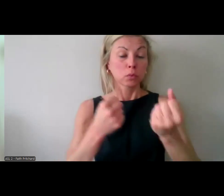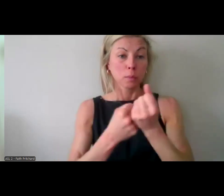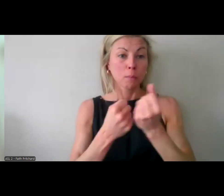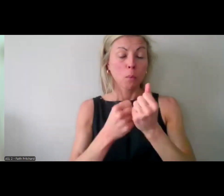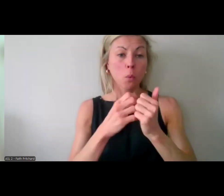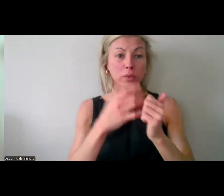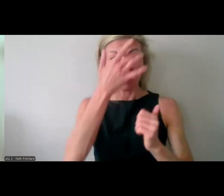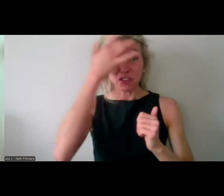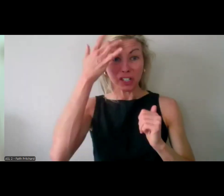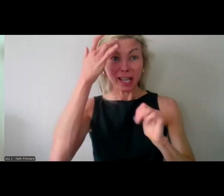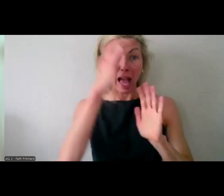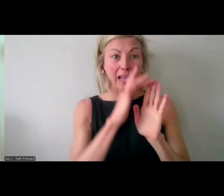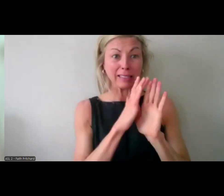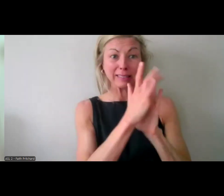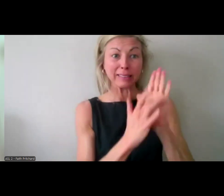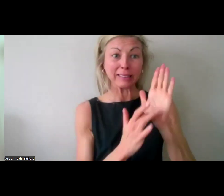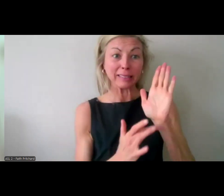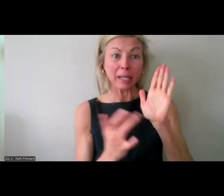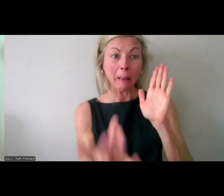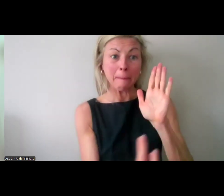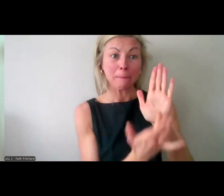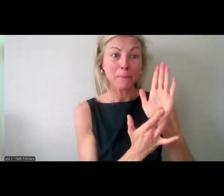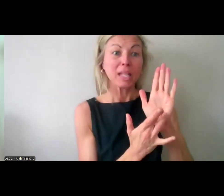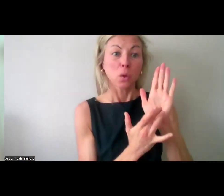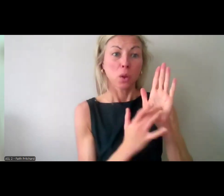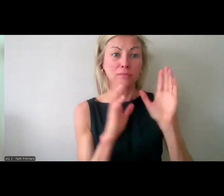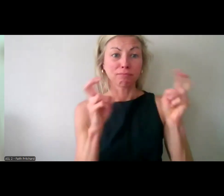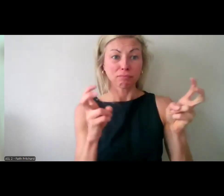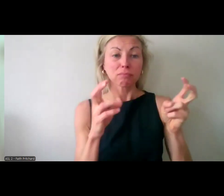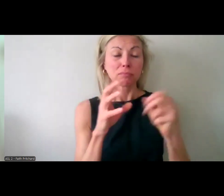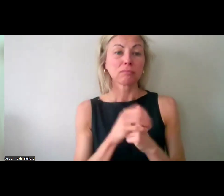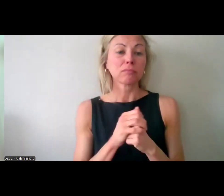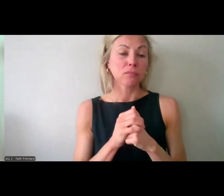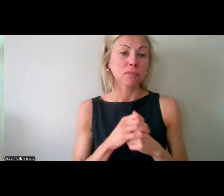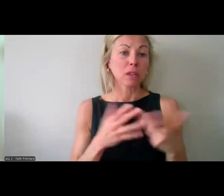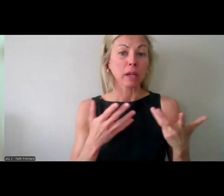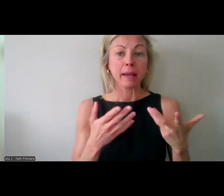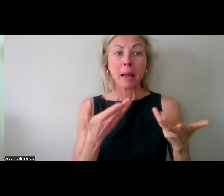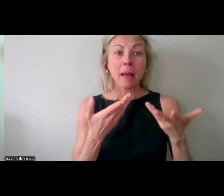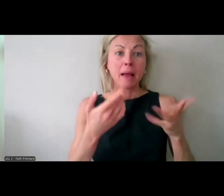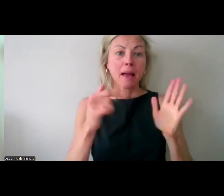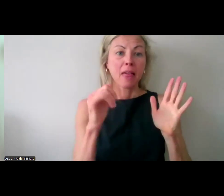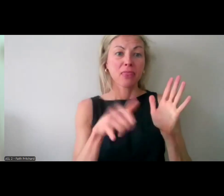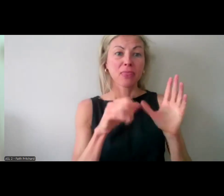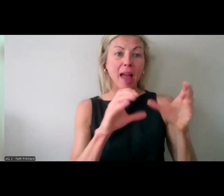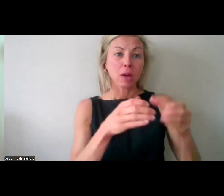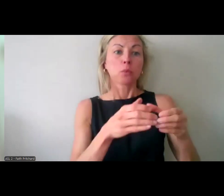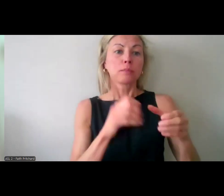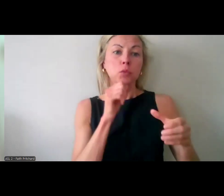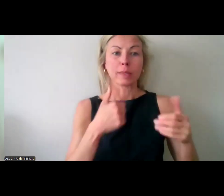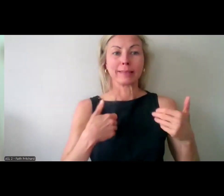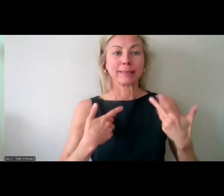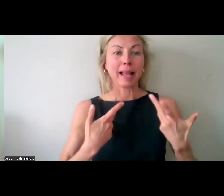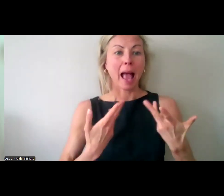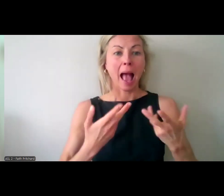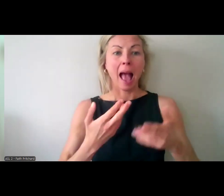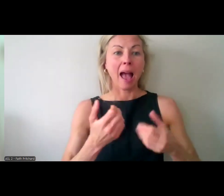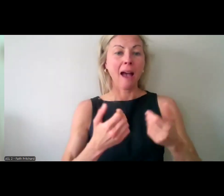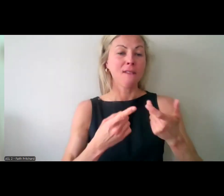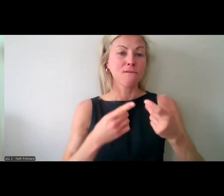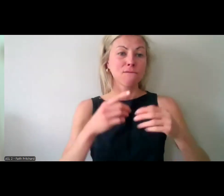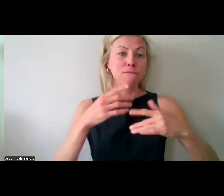population very unlikely to qualify for Medi-Cal, but may not have the sufficient resources to pay for the housing